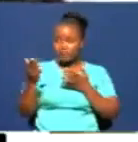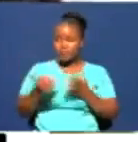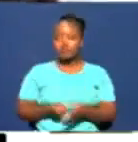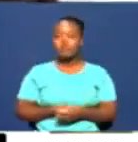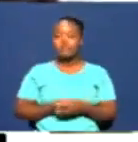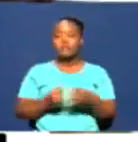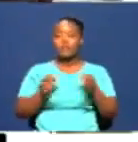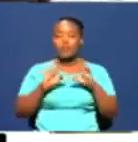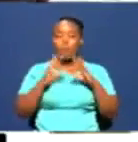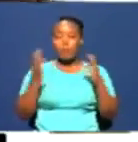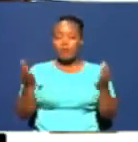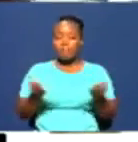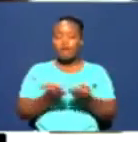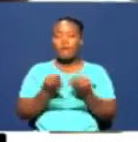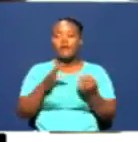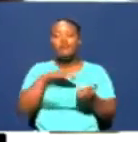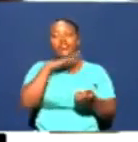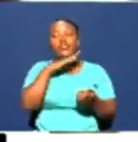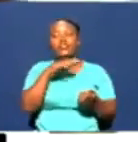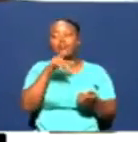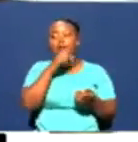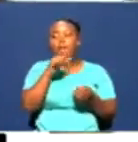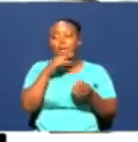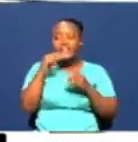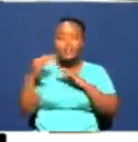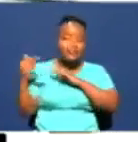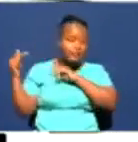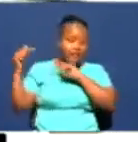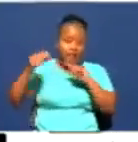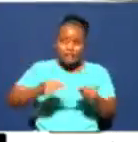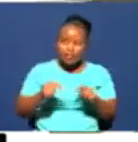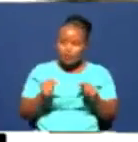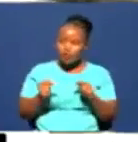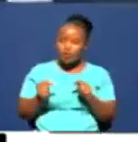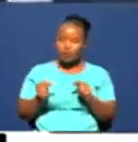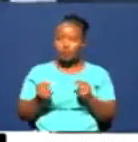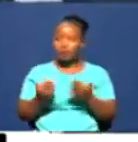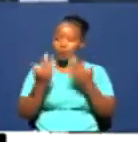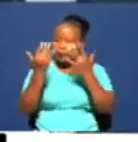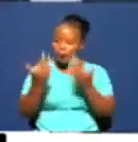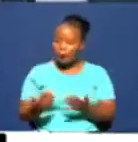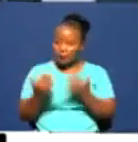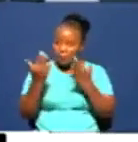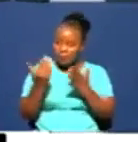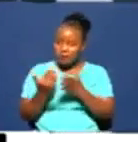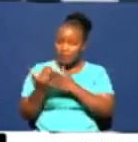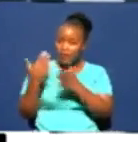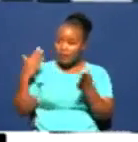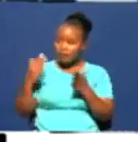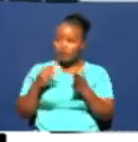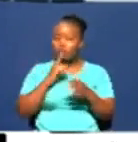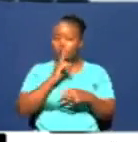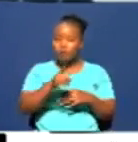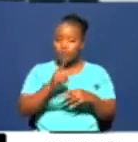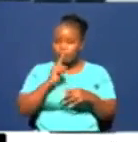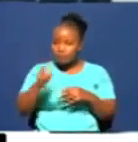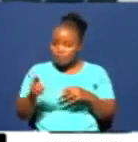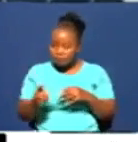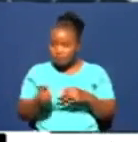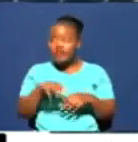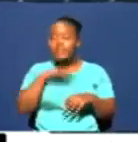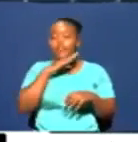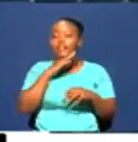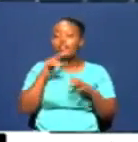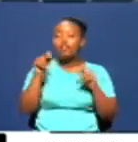family of the late Charles Njonjo arrived here for his cremation according to his wishes. Njonjo died on Sunday at 5 a.m. at